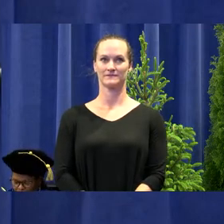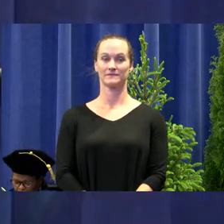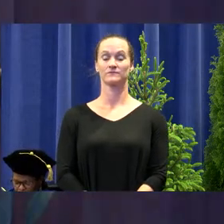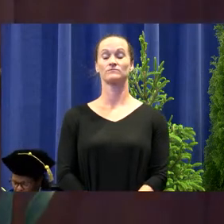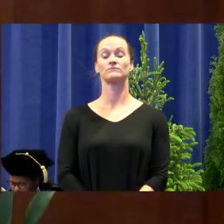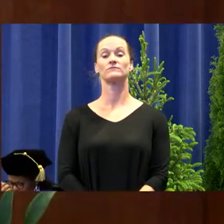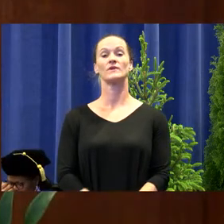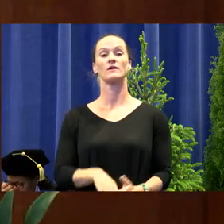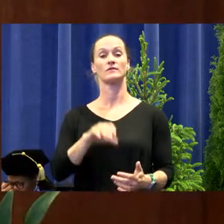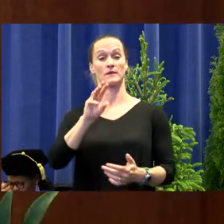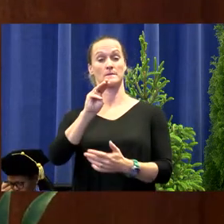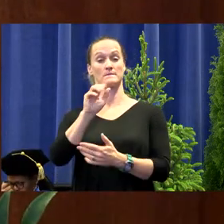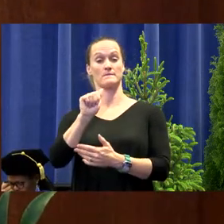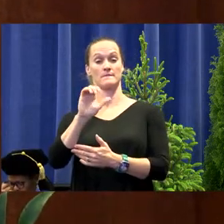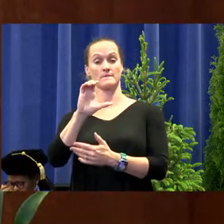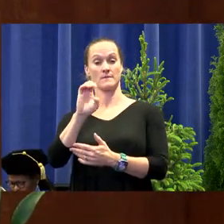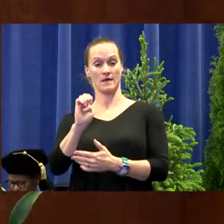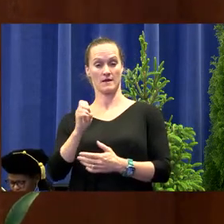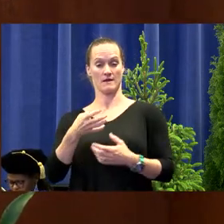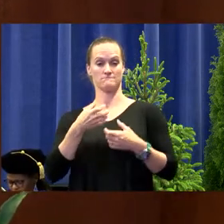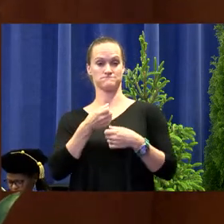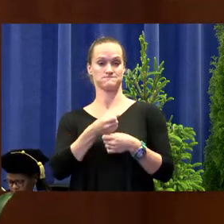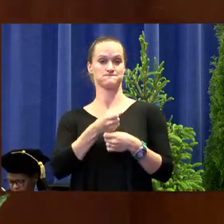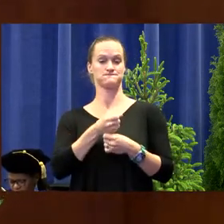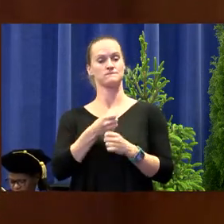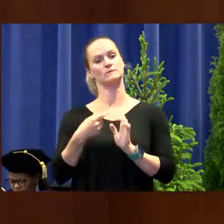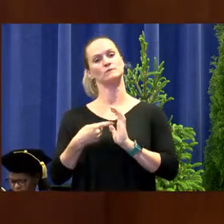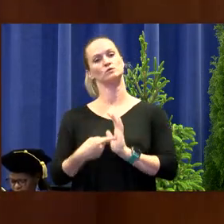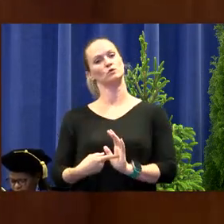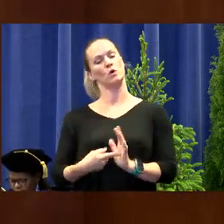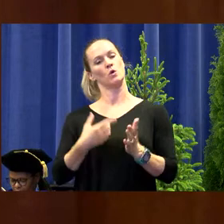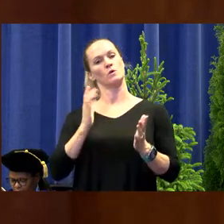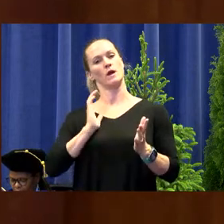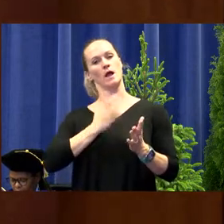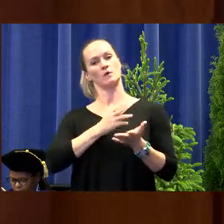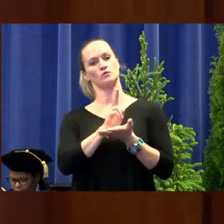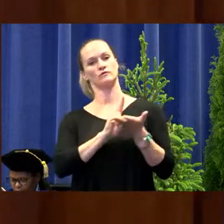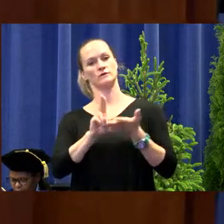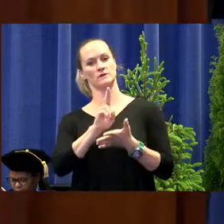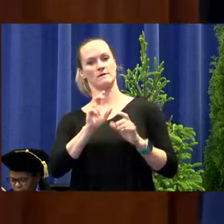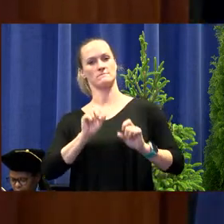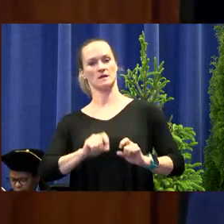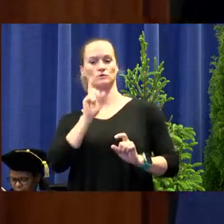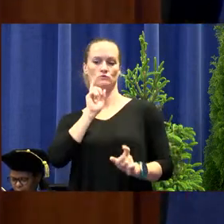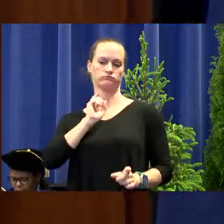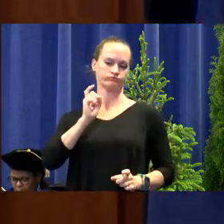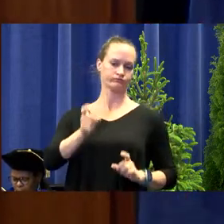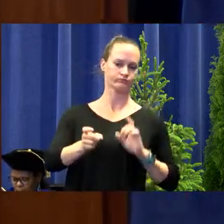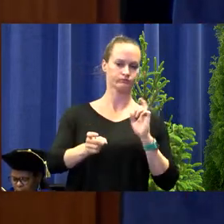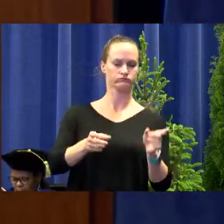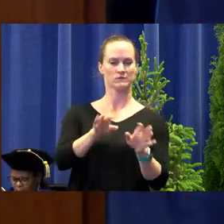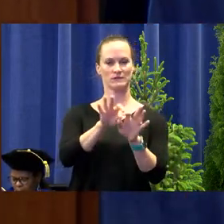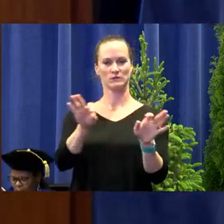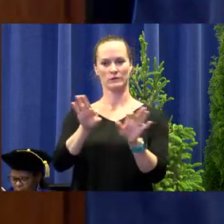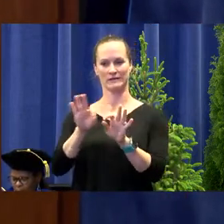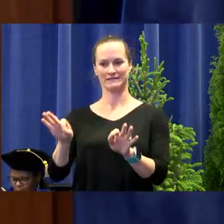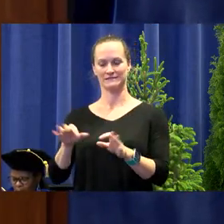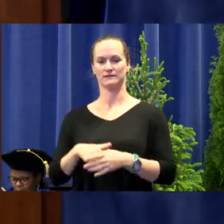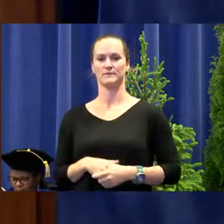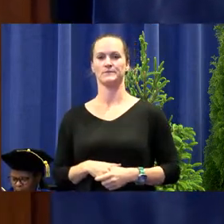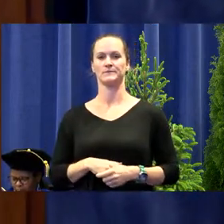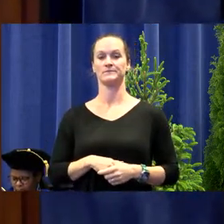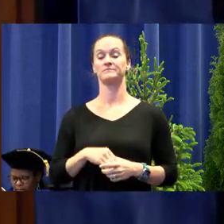The mace from medieval times symbolizes the university's authority to confer degrees and is borne by a leader of